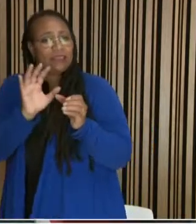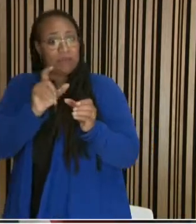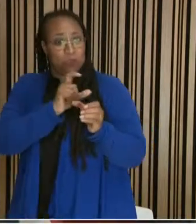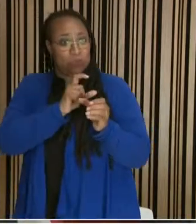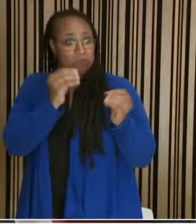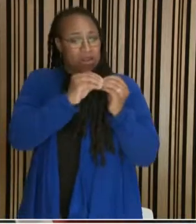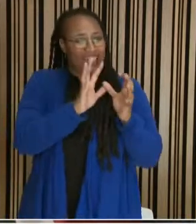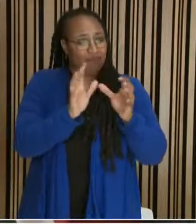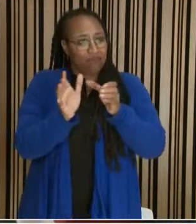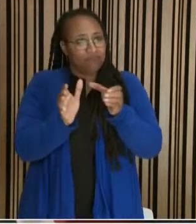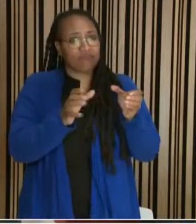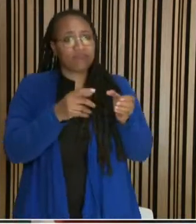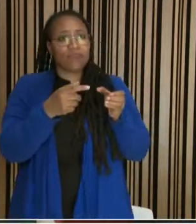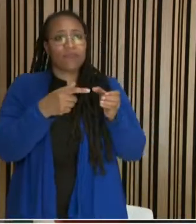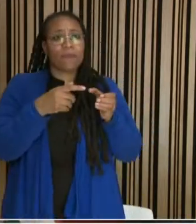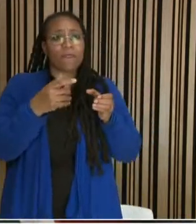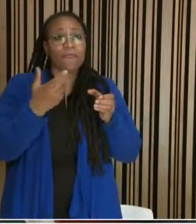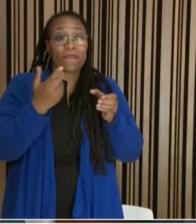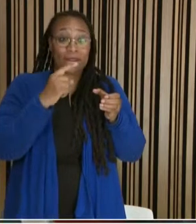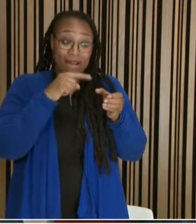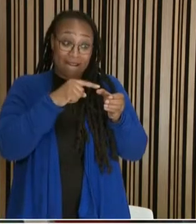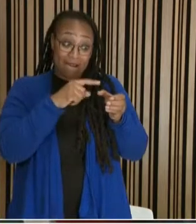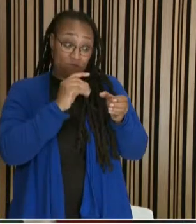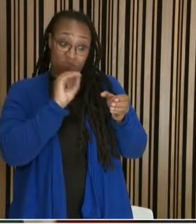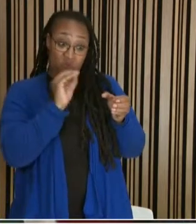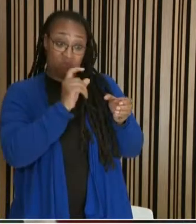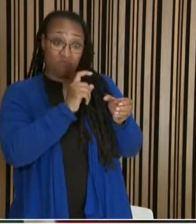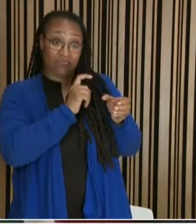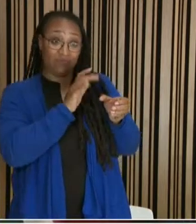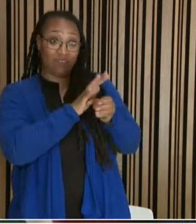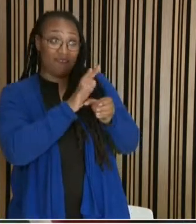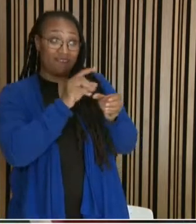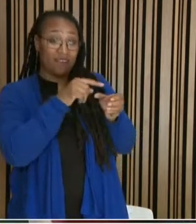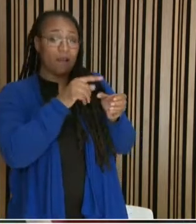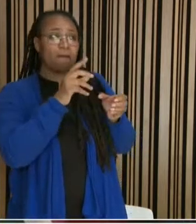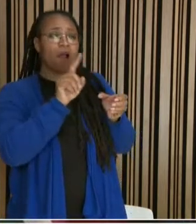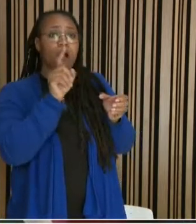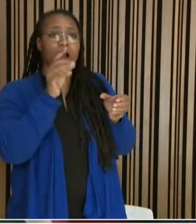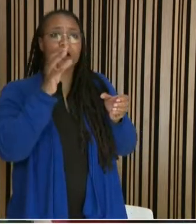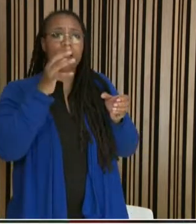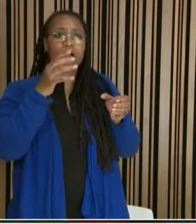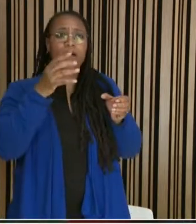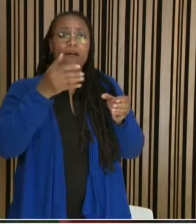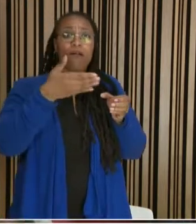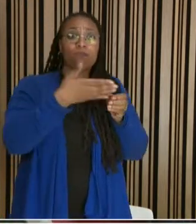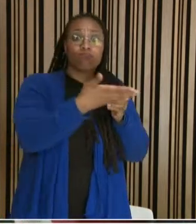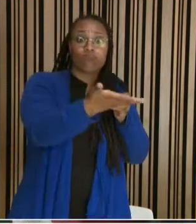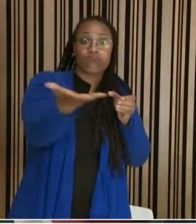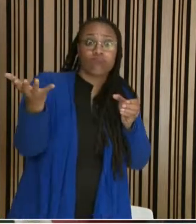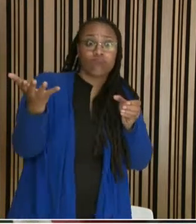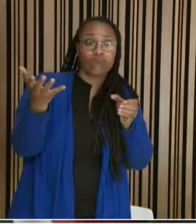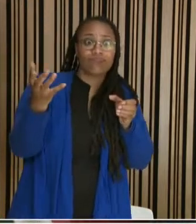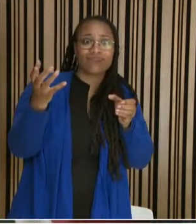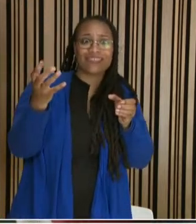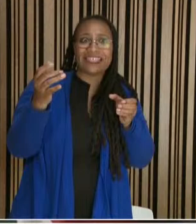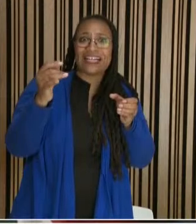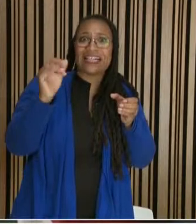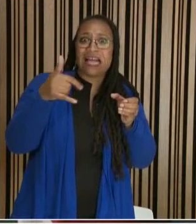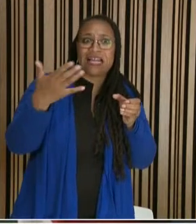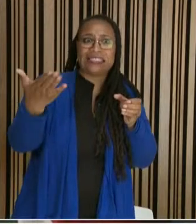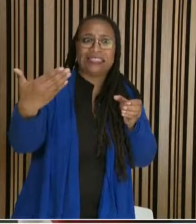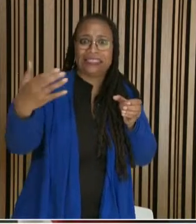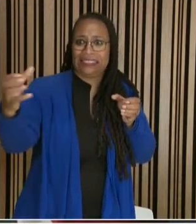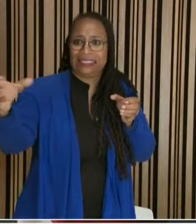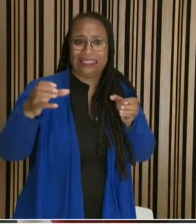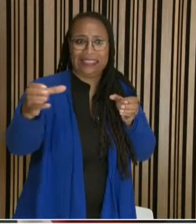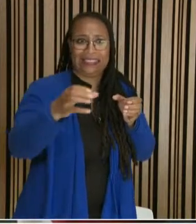we just don't have the numbers to have special units. That's not to say, and I'm going to ask the chief to come up, that